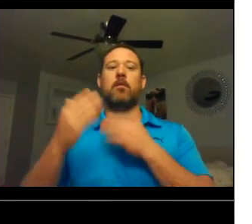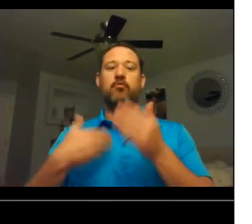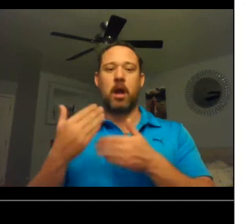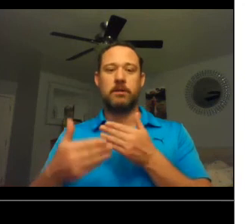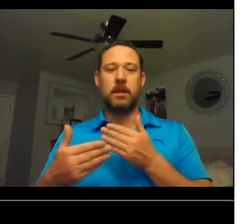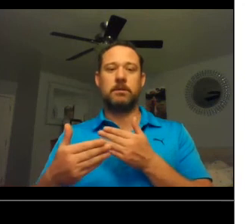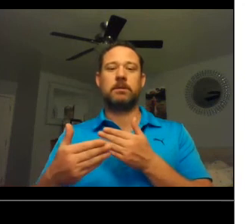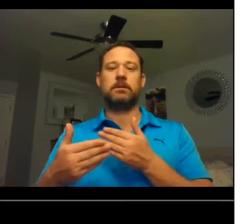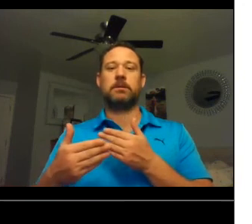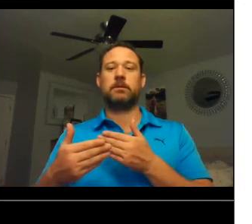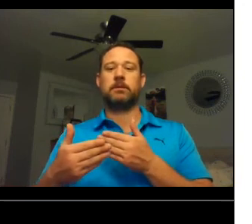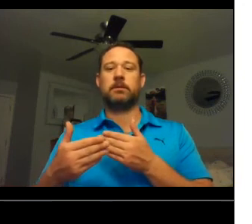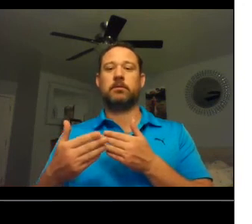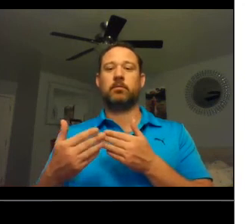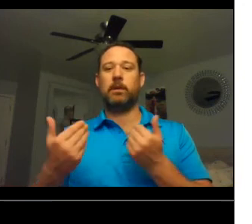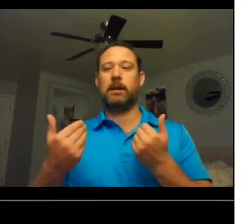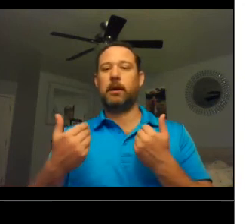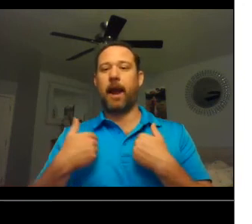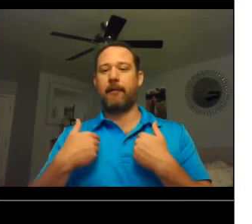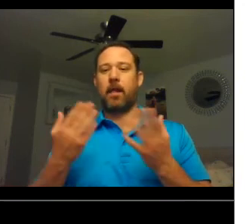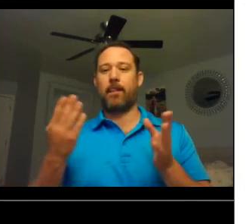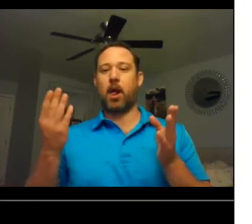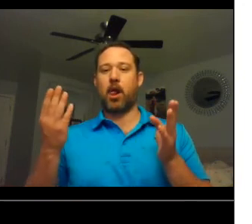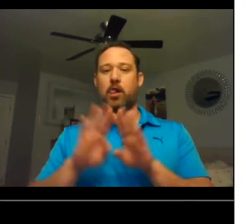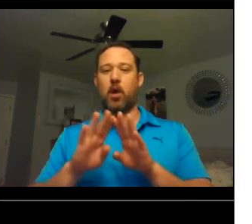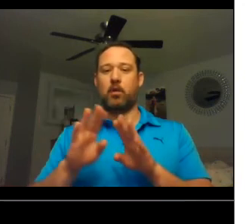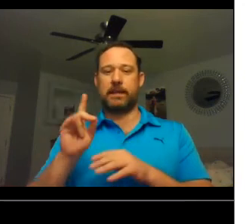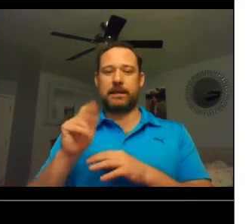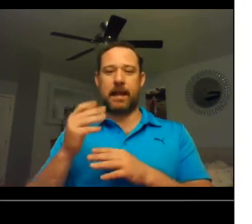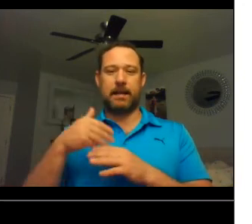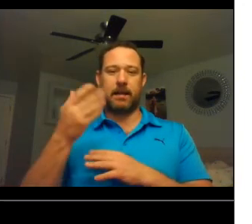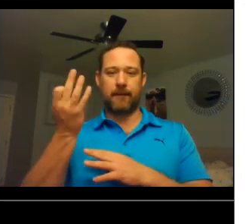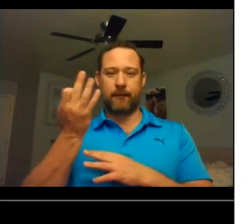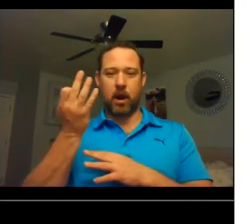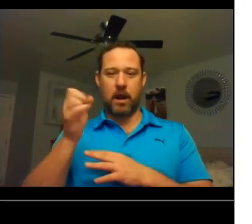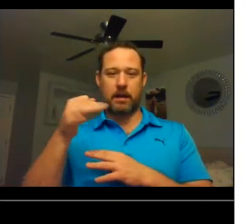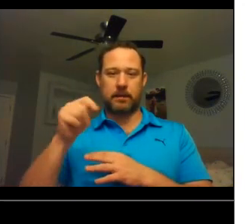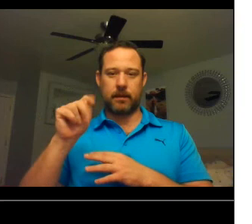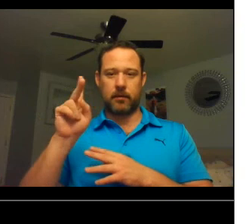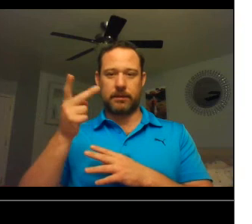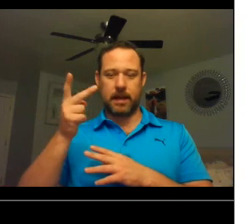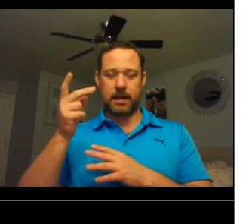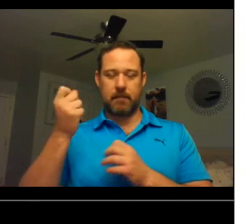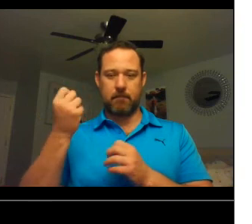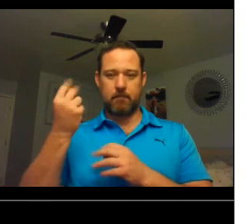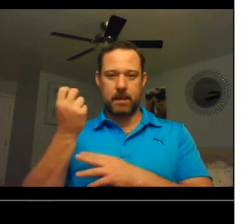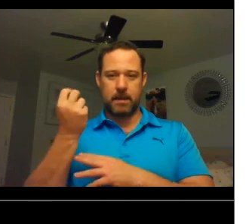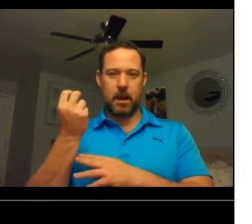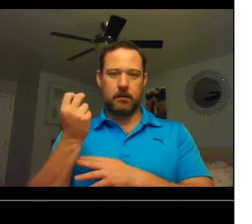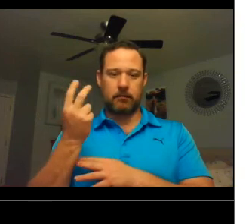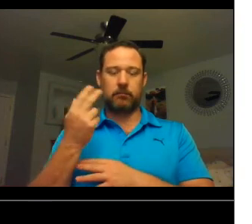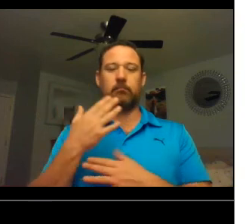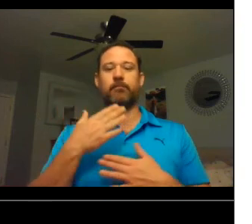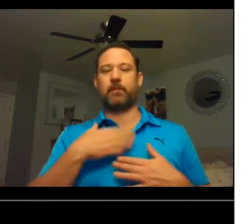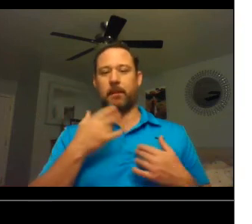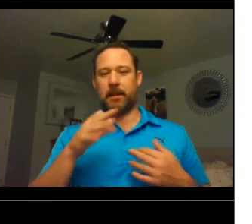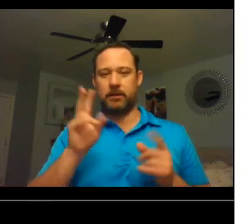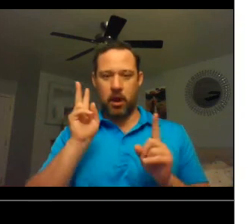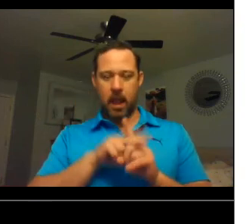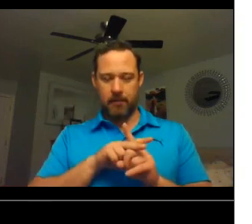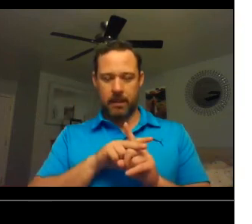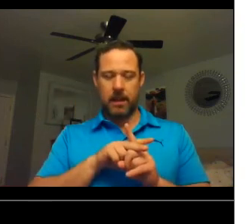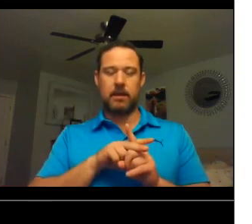We are having the closing date of next Friday, so that's September 2nd at midnight. Please get in your applications.